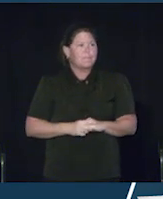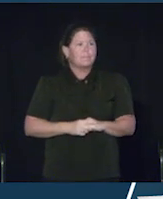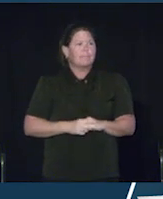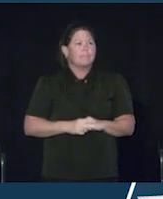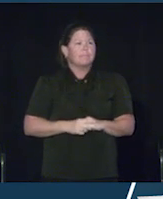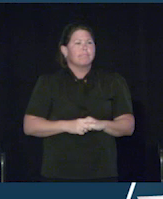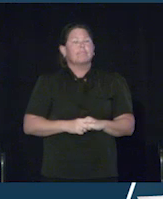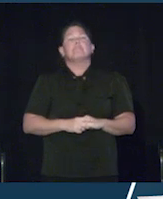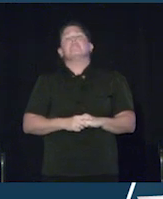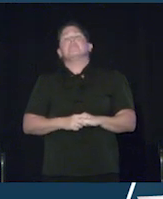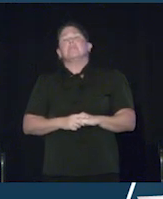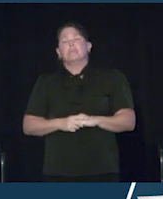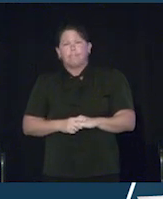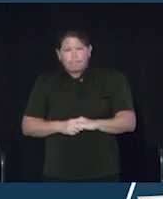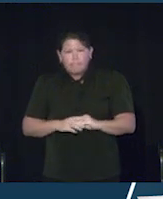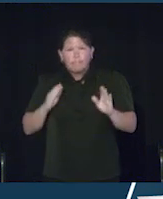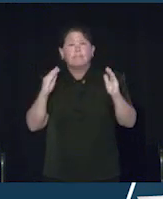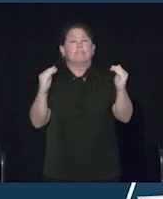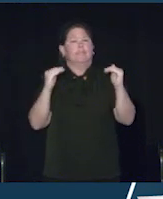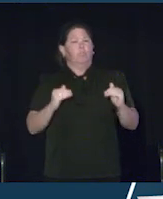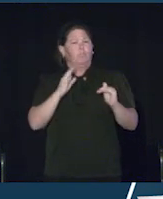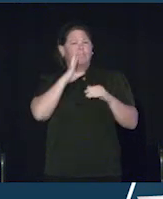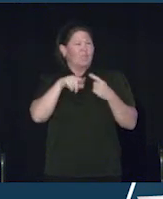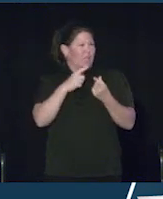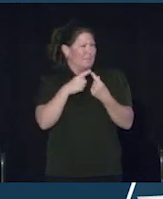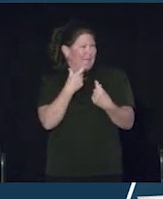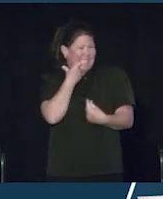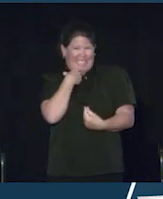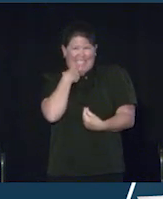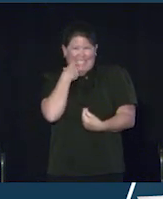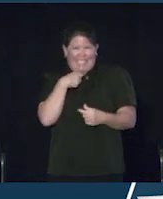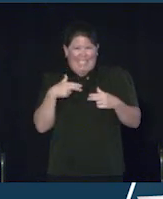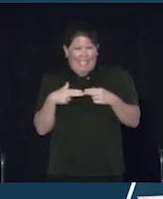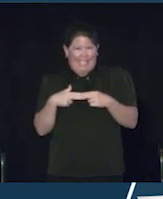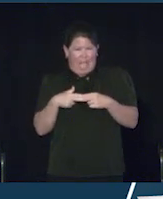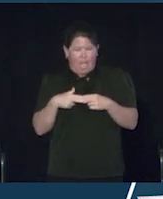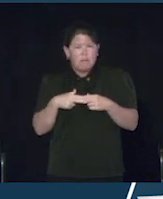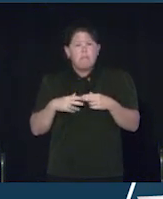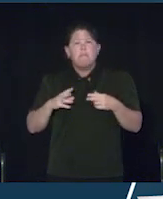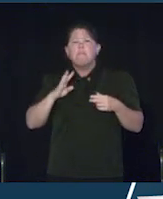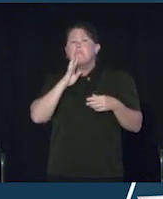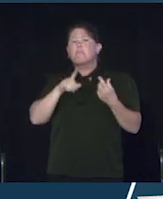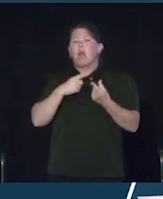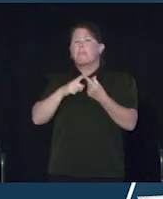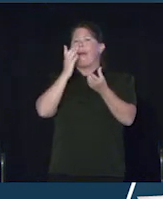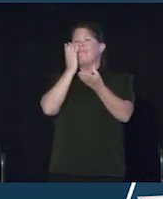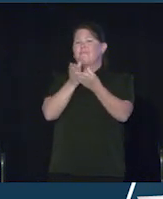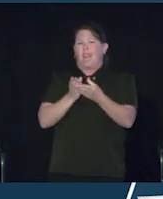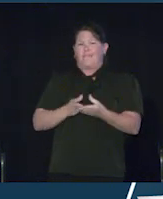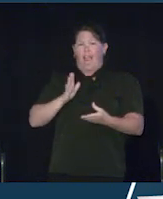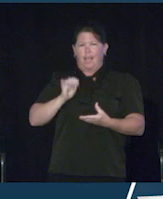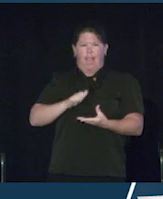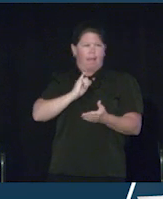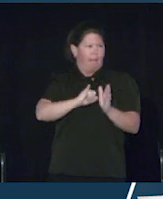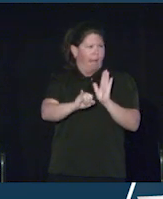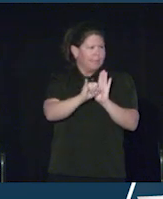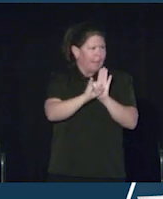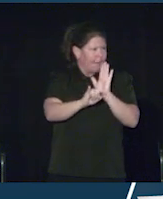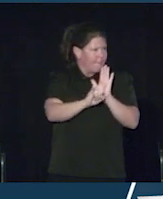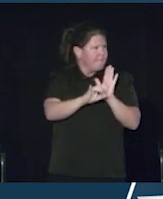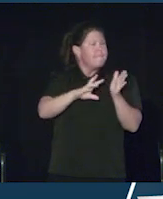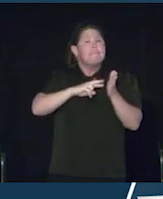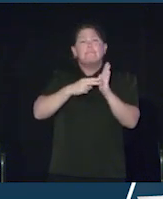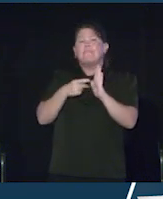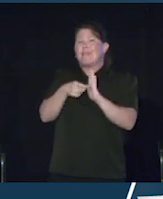Awesome. So we talked about this a little bit in the last slide. When we talk about verifying identity and domicile, there's specific documents